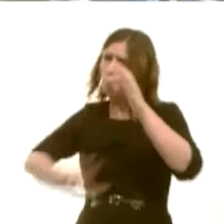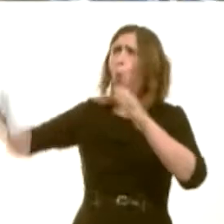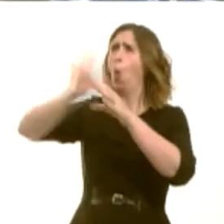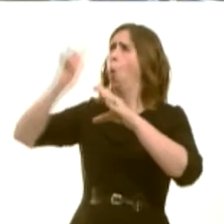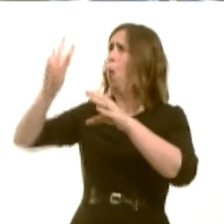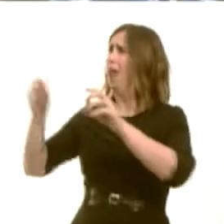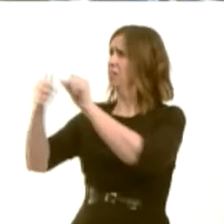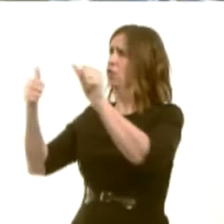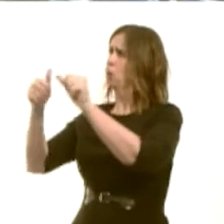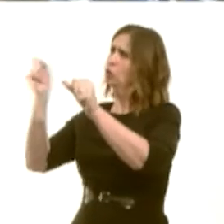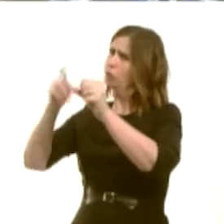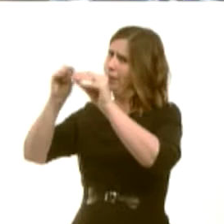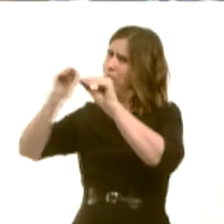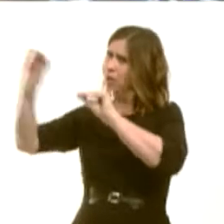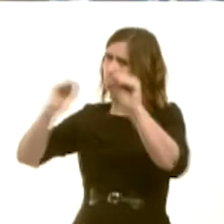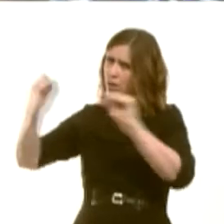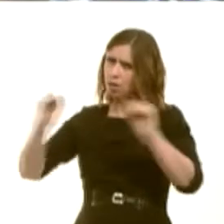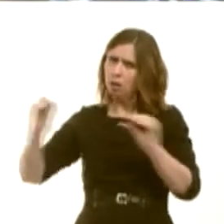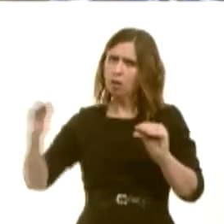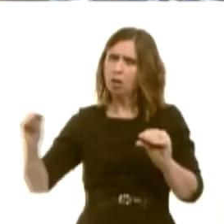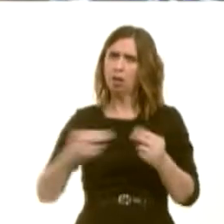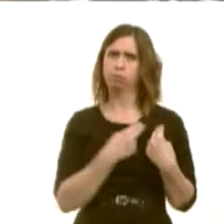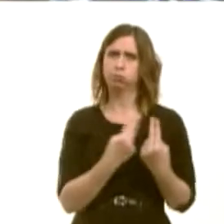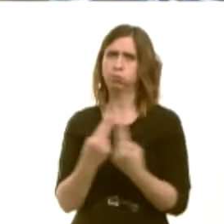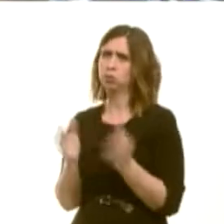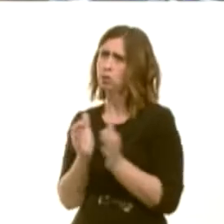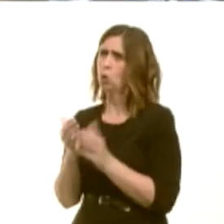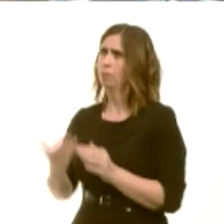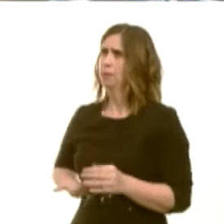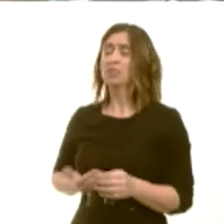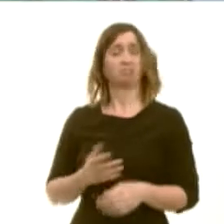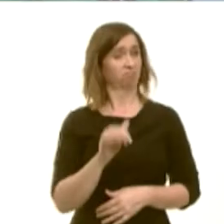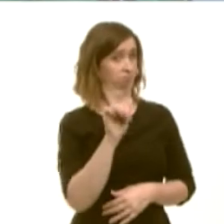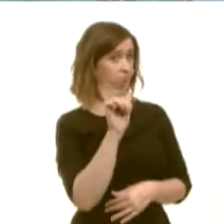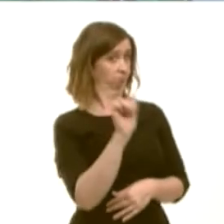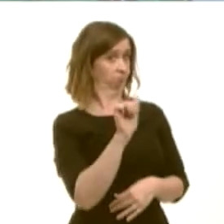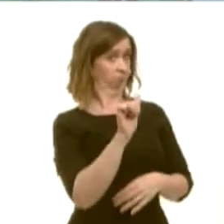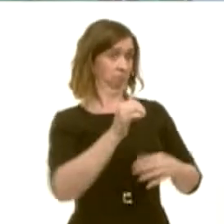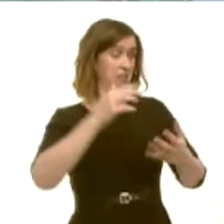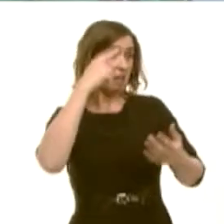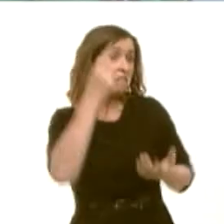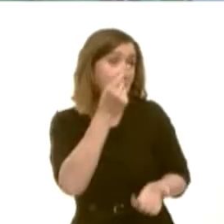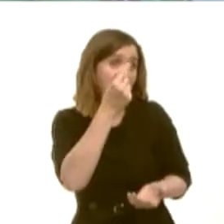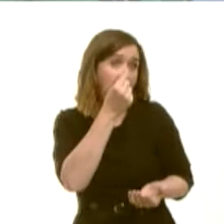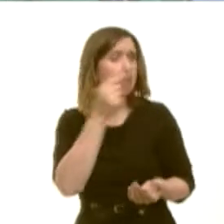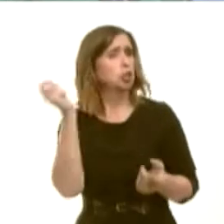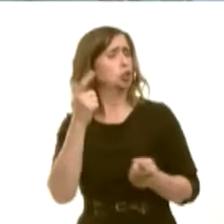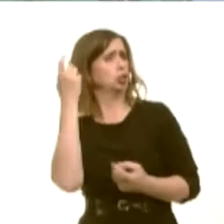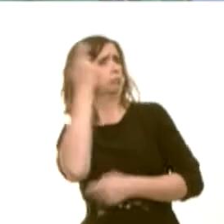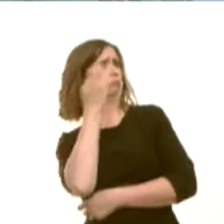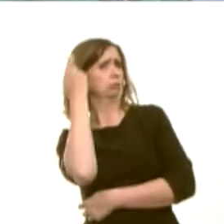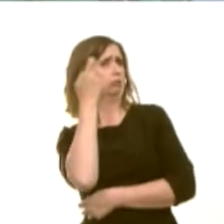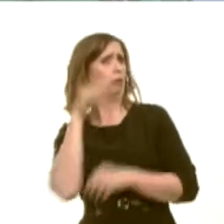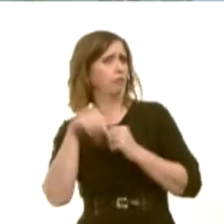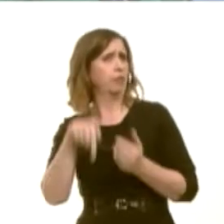assistance to those small businesses? Well, there are two things. I think that is true. Where it's possible to do that, it should be considered.